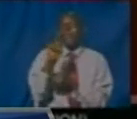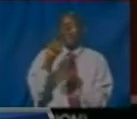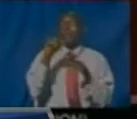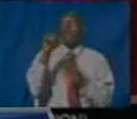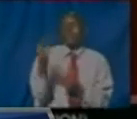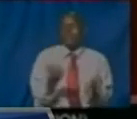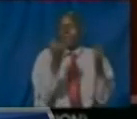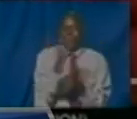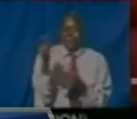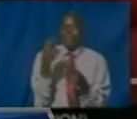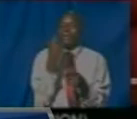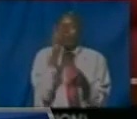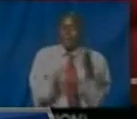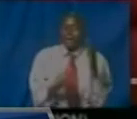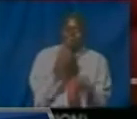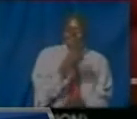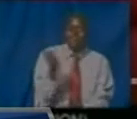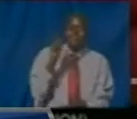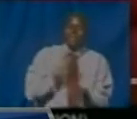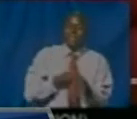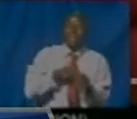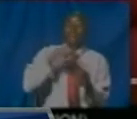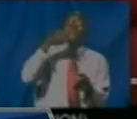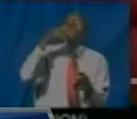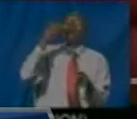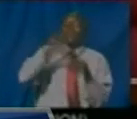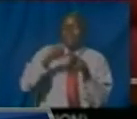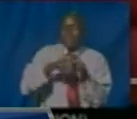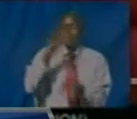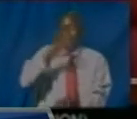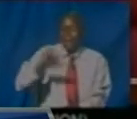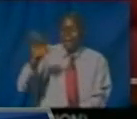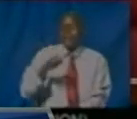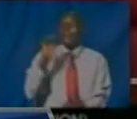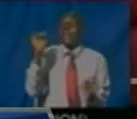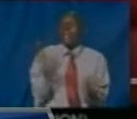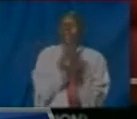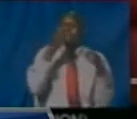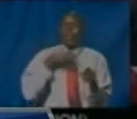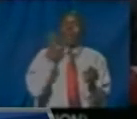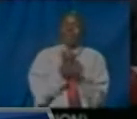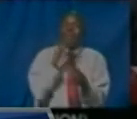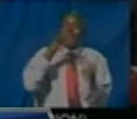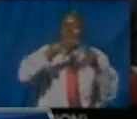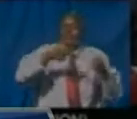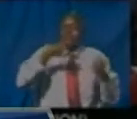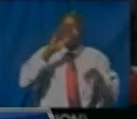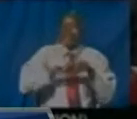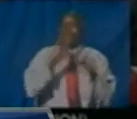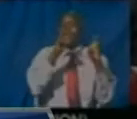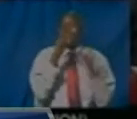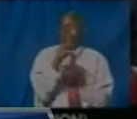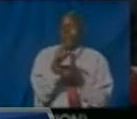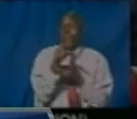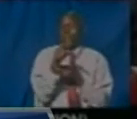playing a key role in the committee requesting that Kimunya and Ndungu be declared unfit for public office. And if they want further